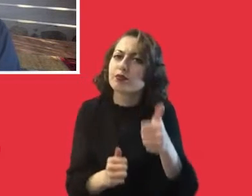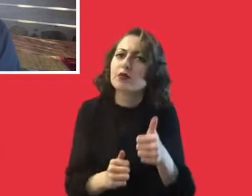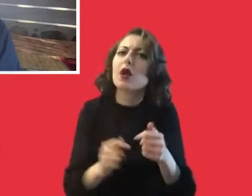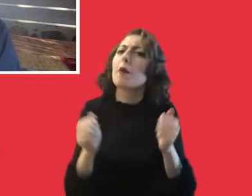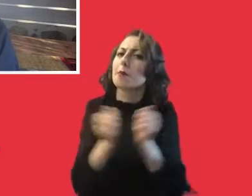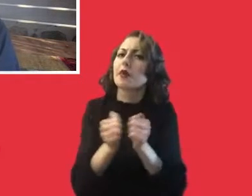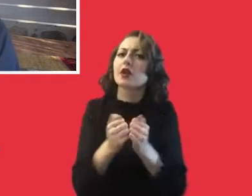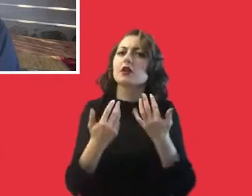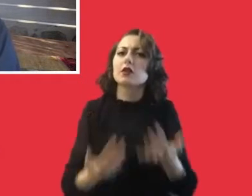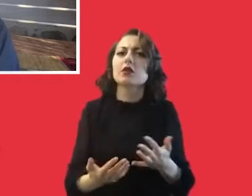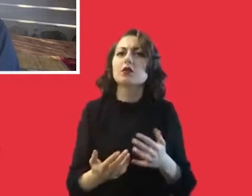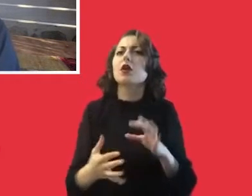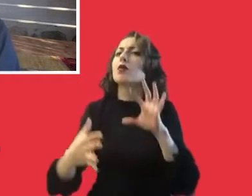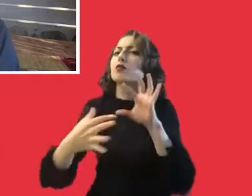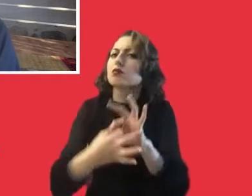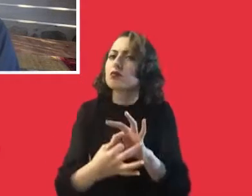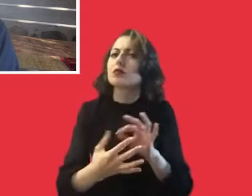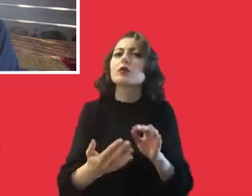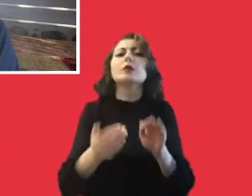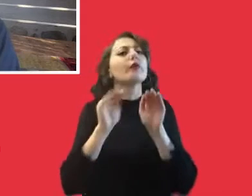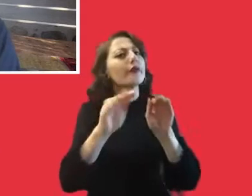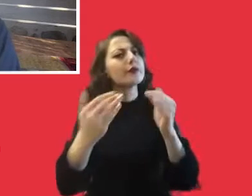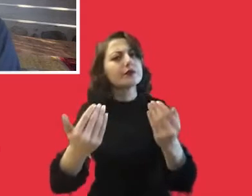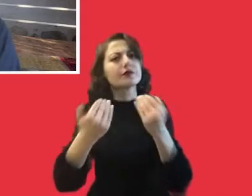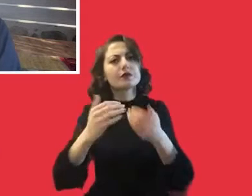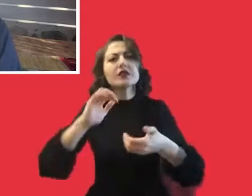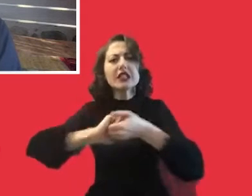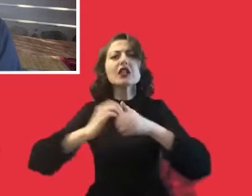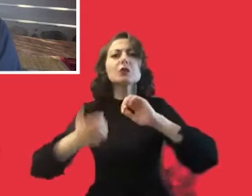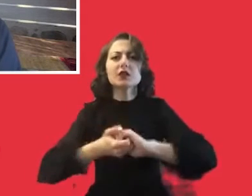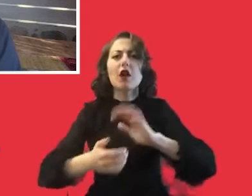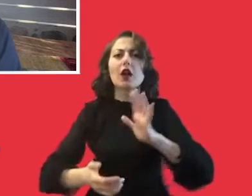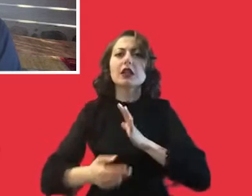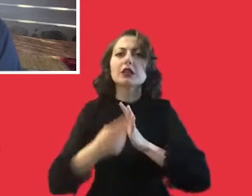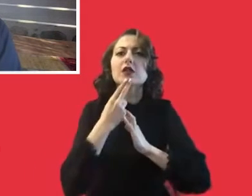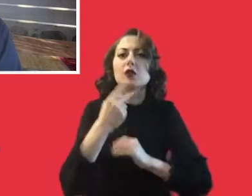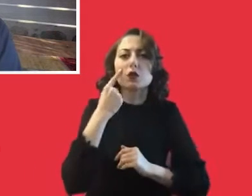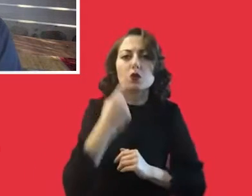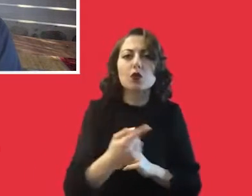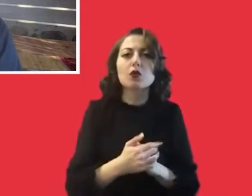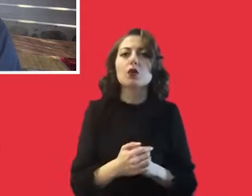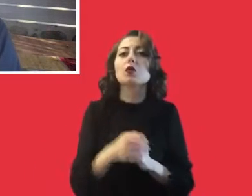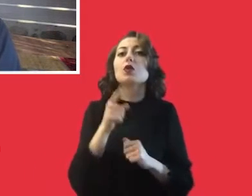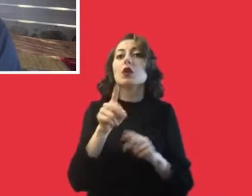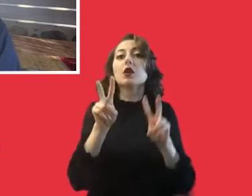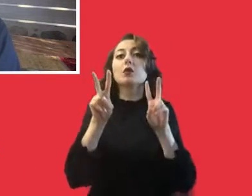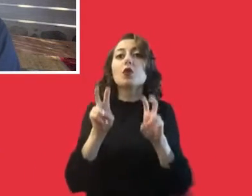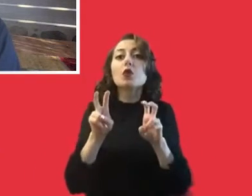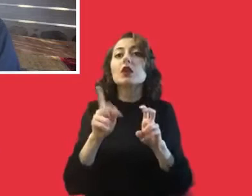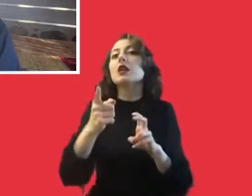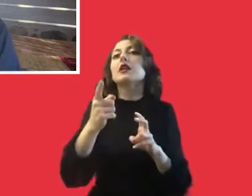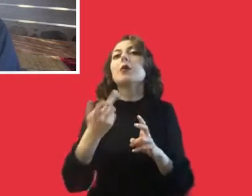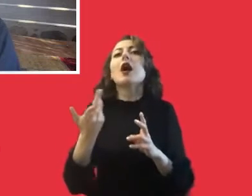the women. Within our foundation, we're supporting. There's a solidarity. There's a solidarity between women, and